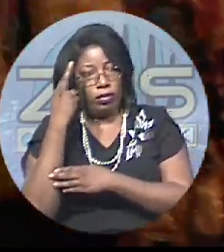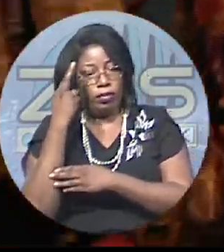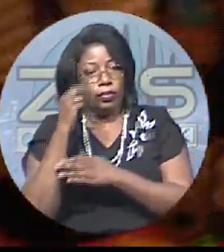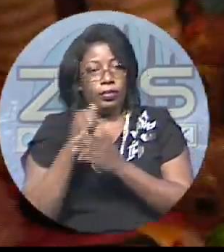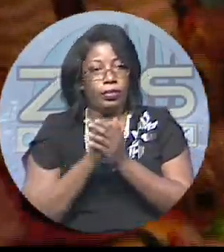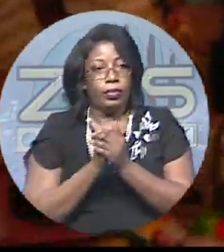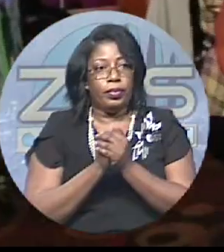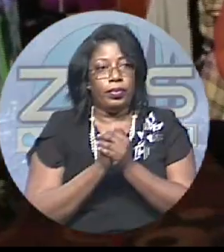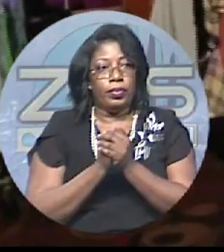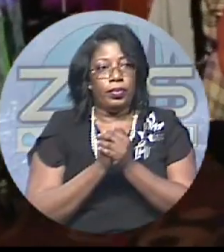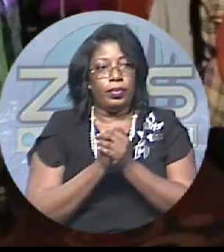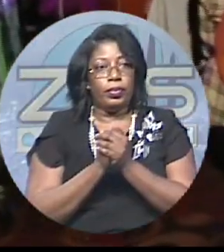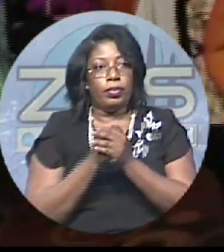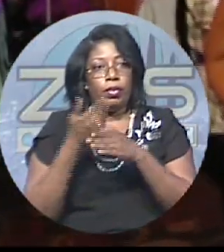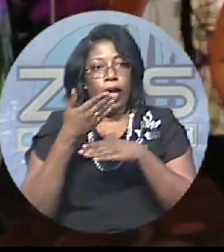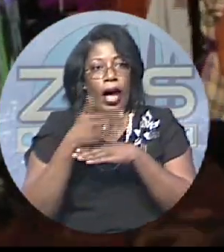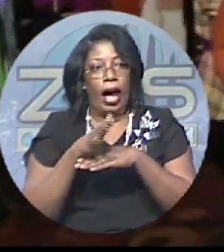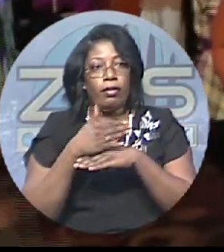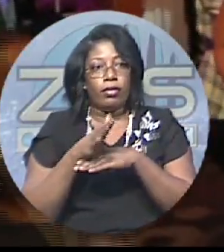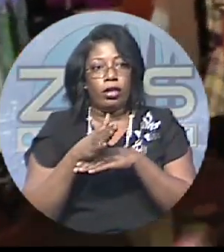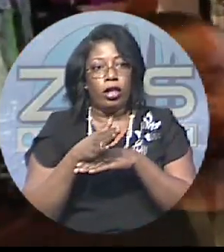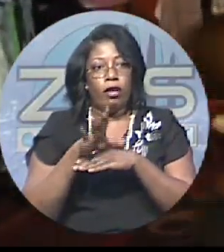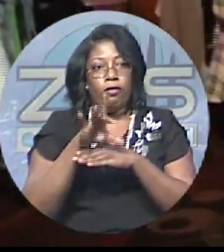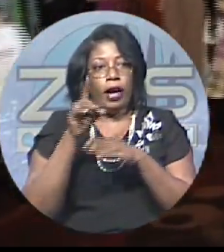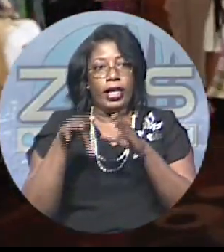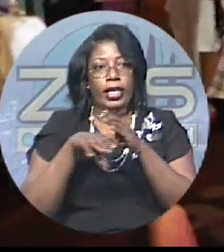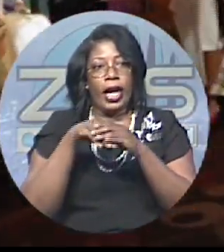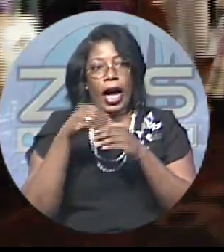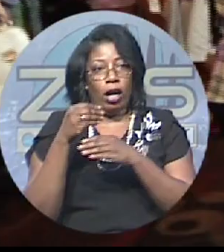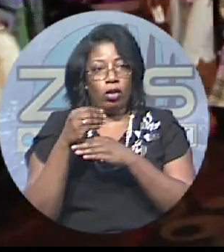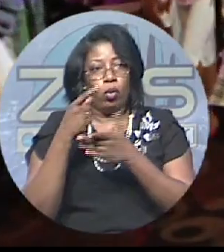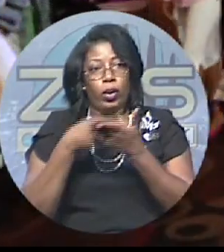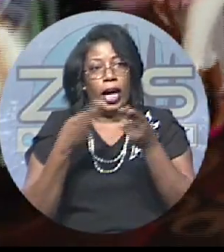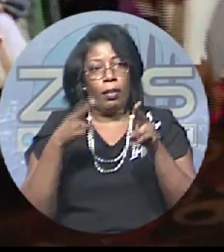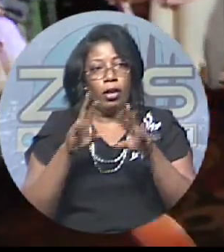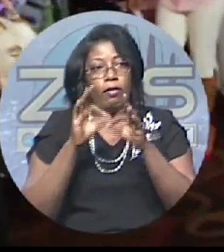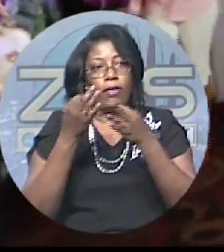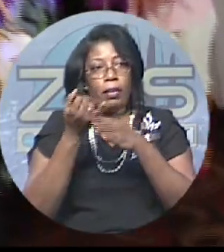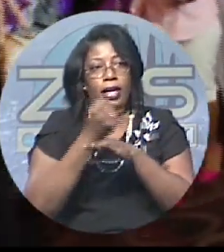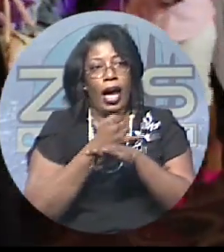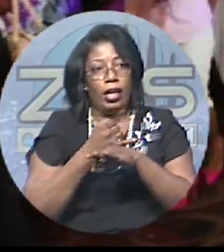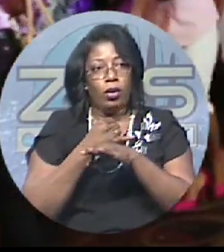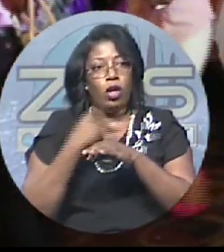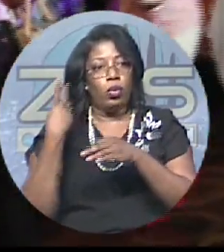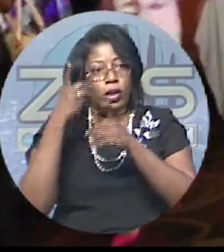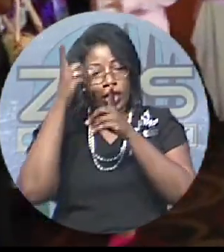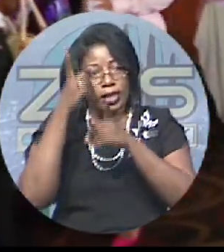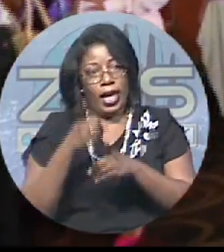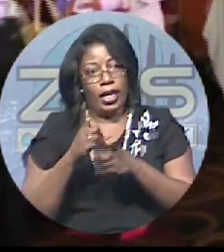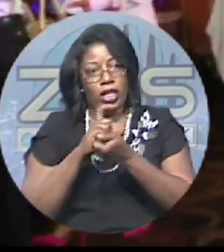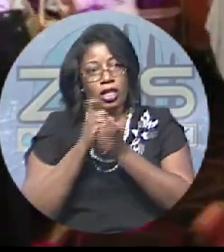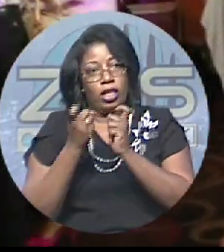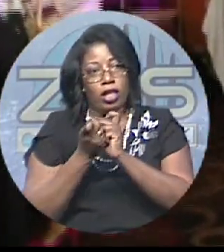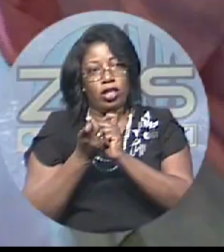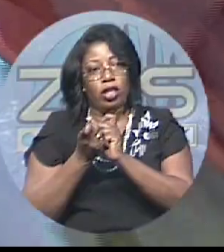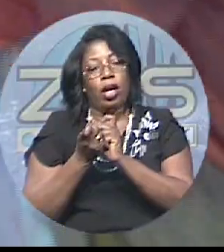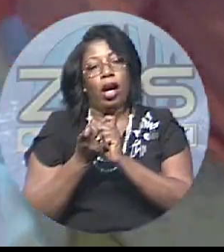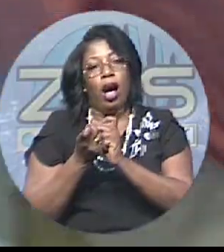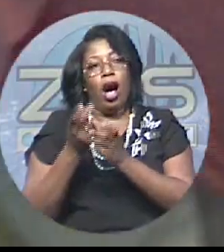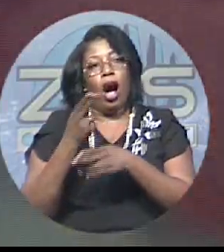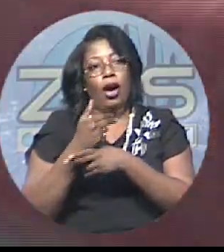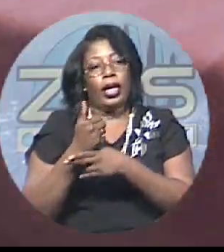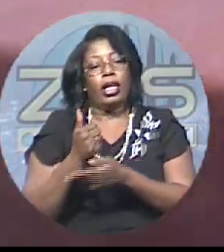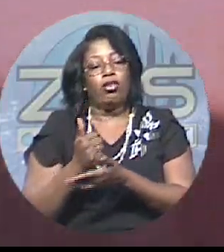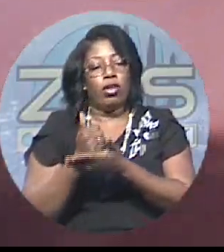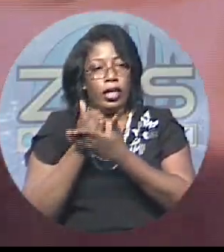time around. After, you know, finding out about the devastation that happened on the Family Islands, we also decided to turn today into a hurricane relief.